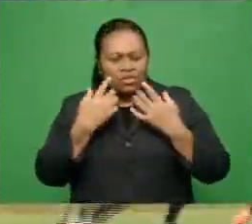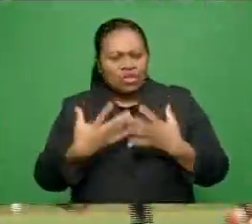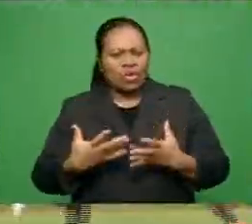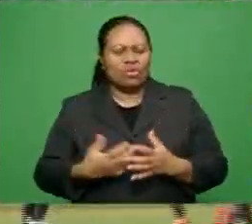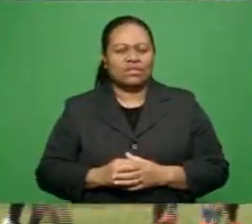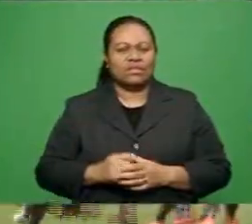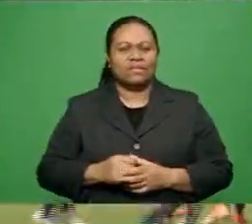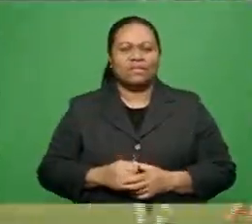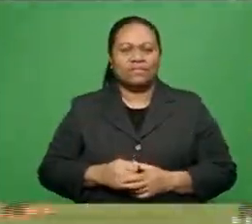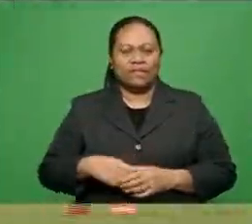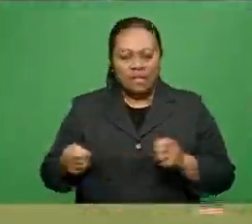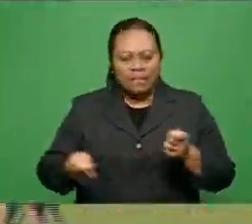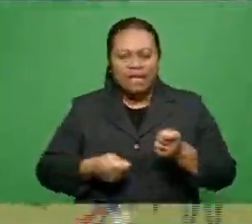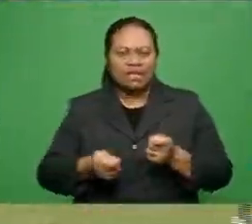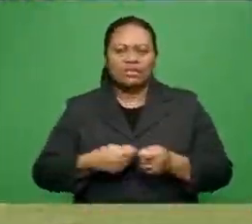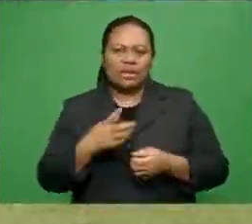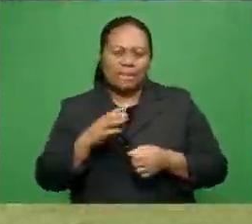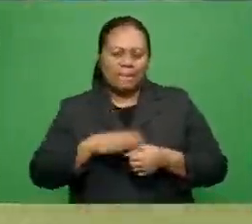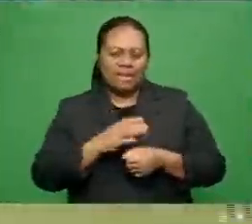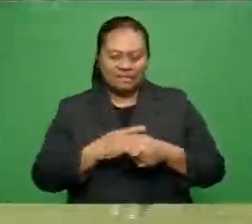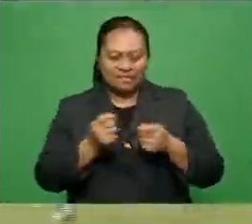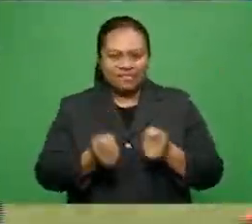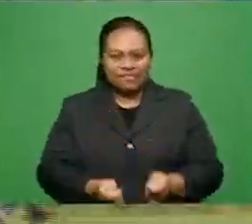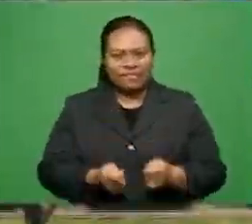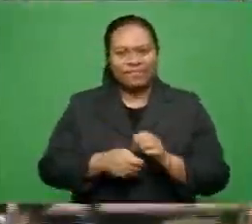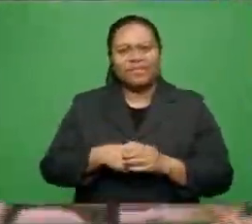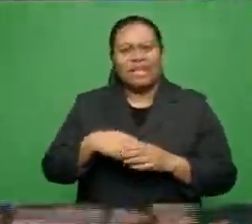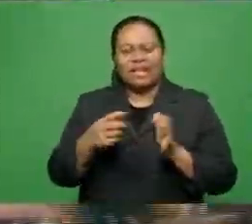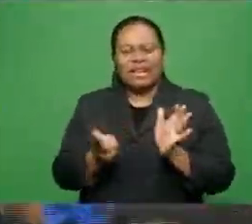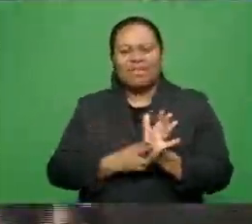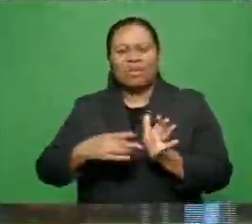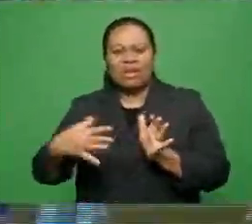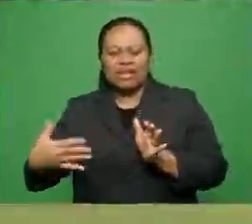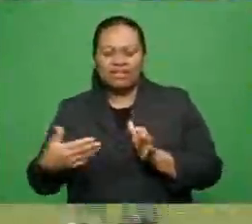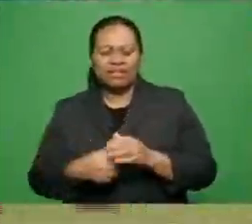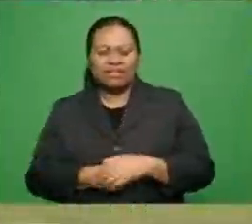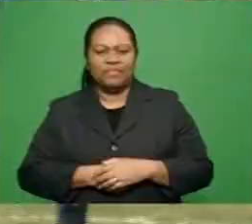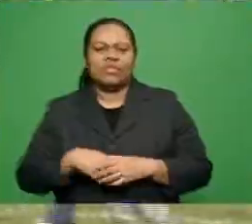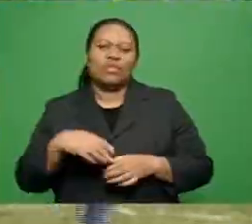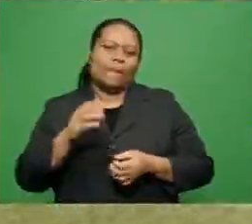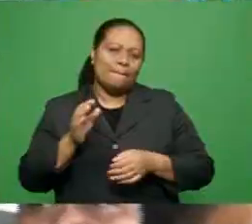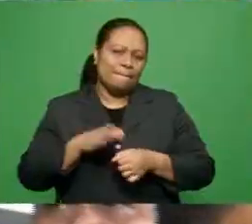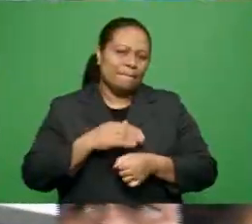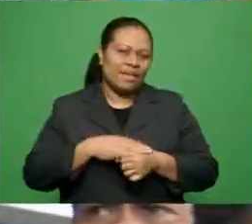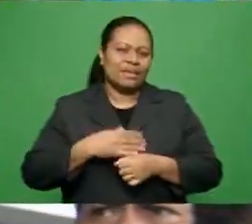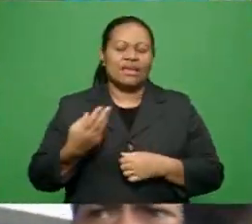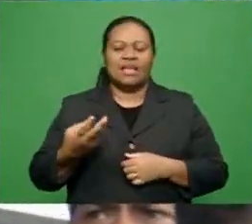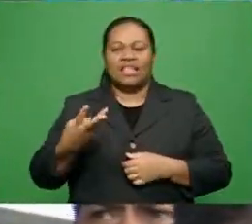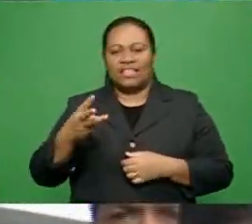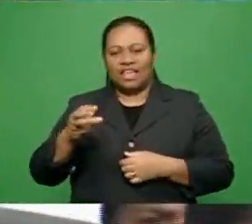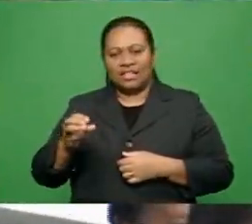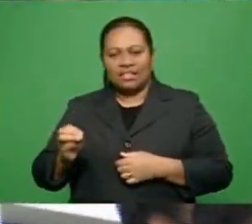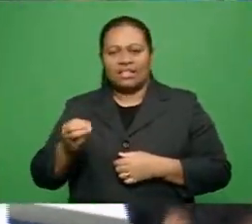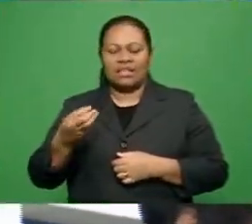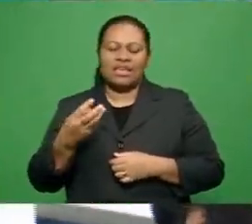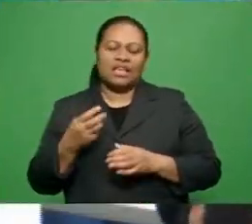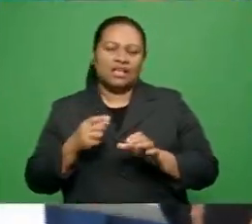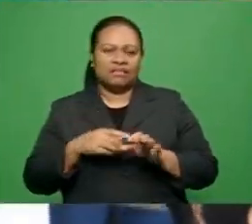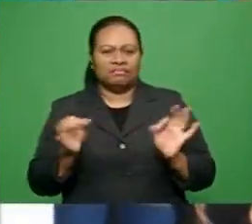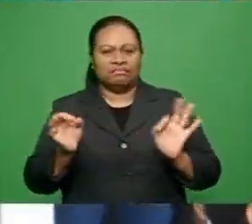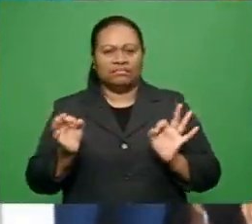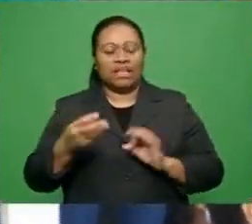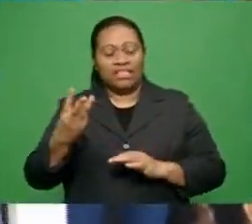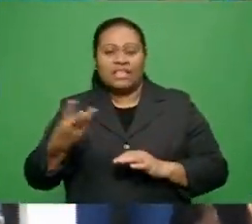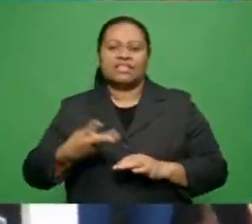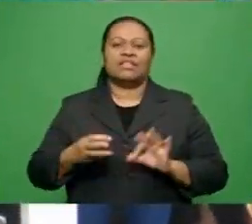successful penalties and a try to Fiji 7's rep Napoleon Iratu to take an early 13-0 lead. Tailevu hit back